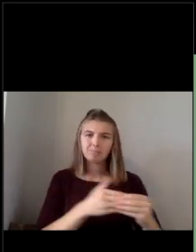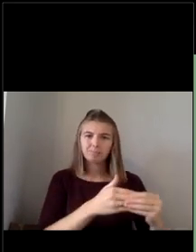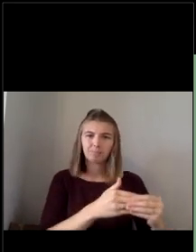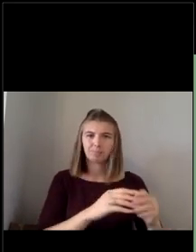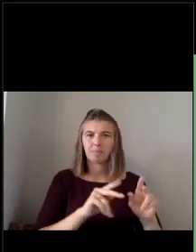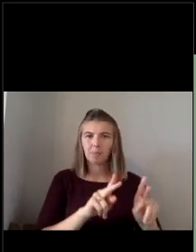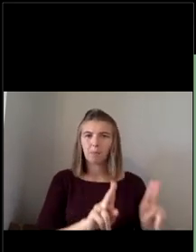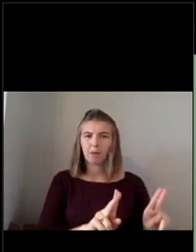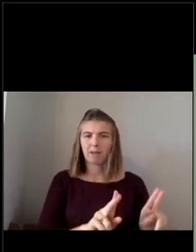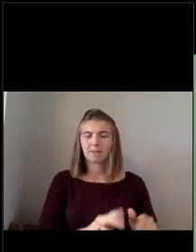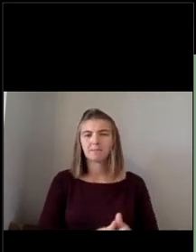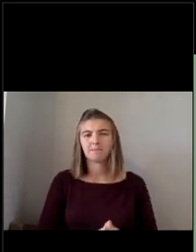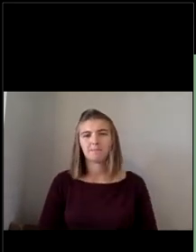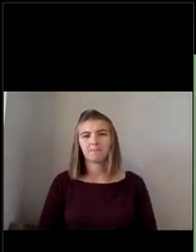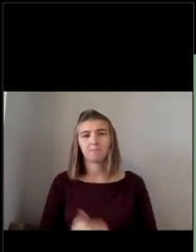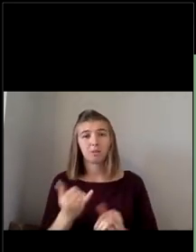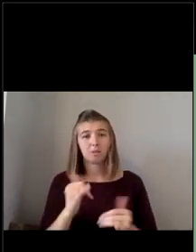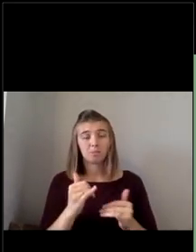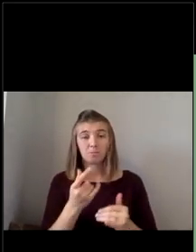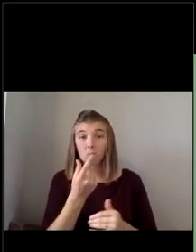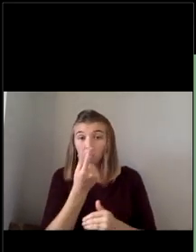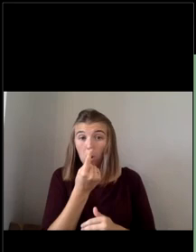subject areas. STEM